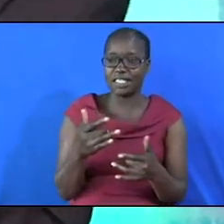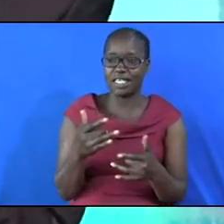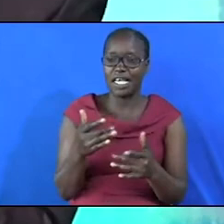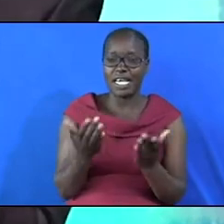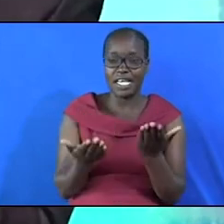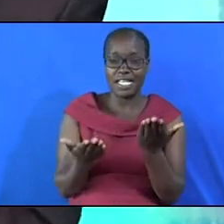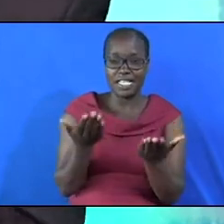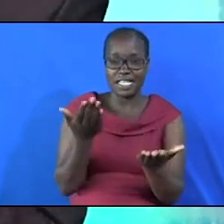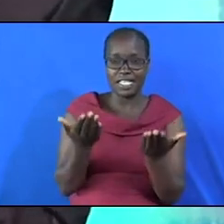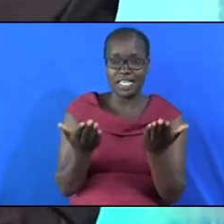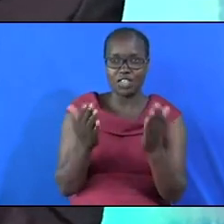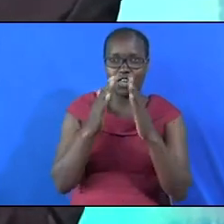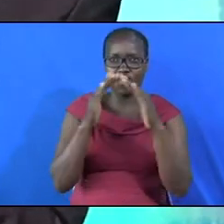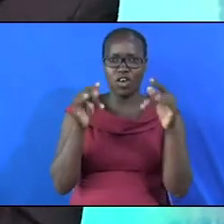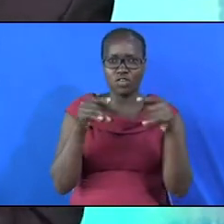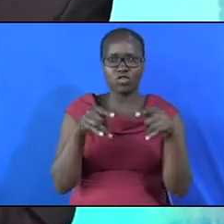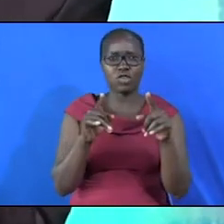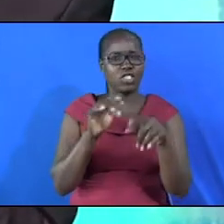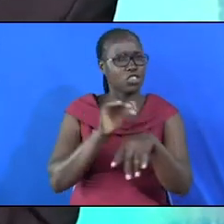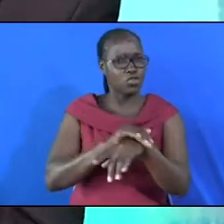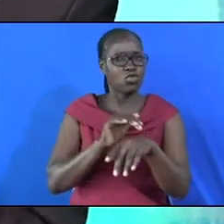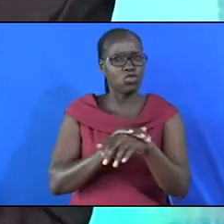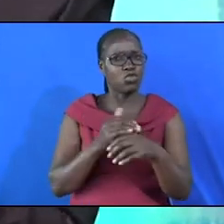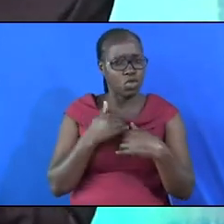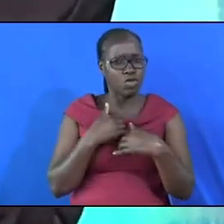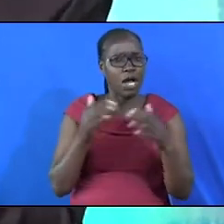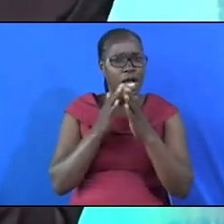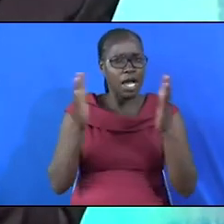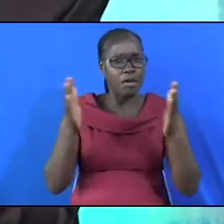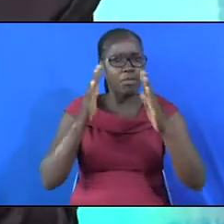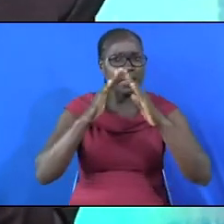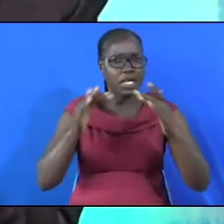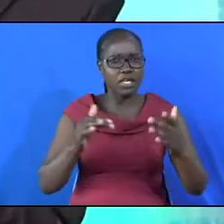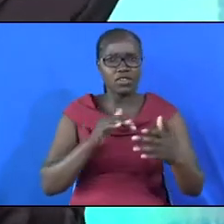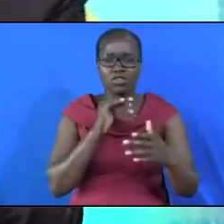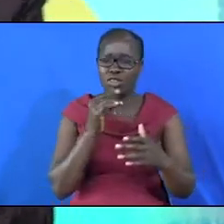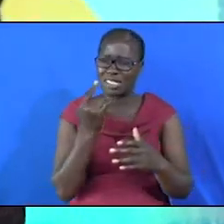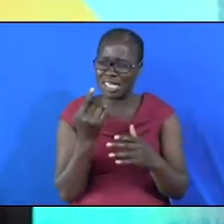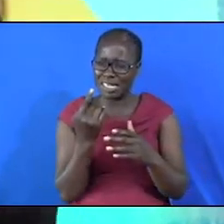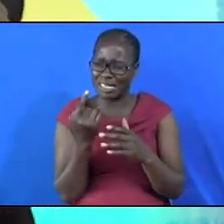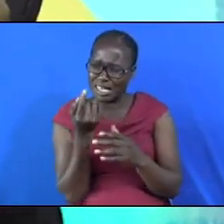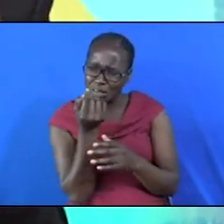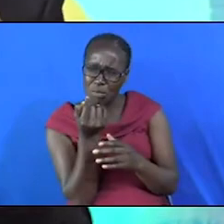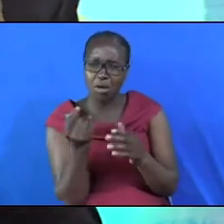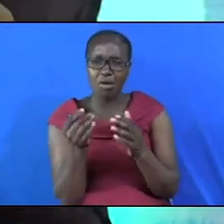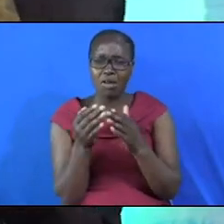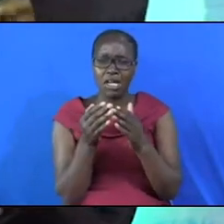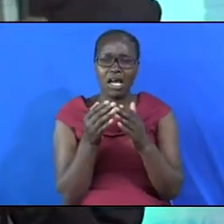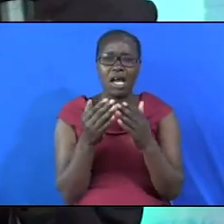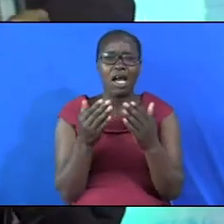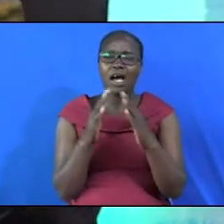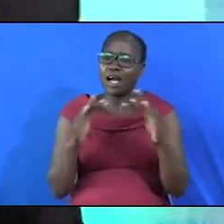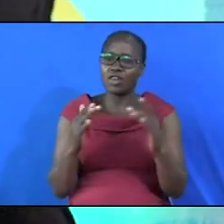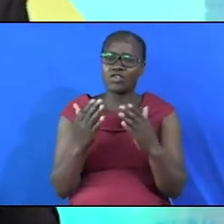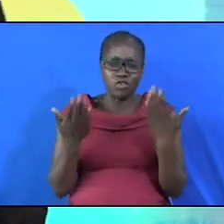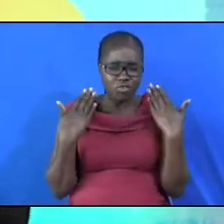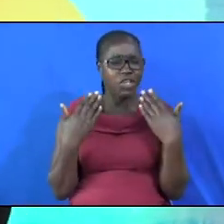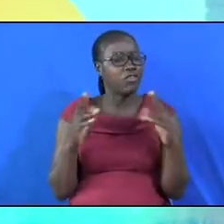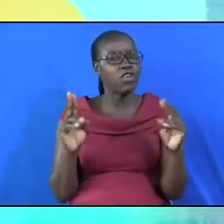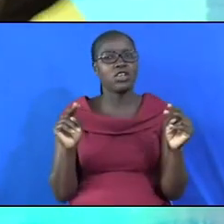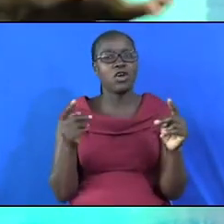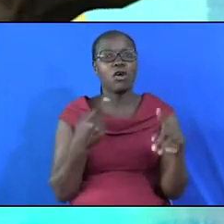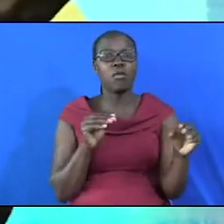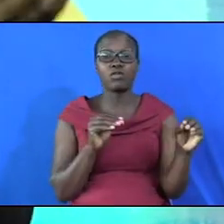in the size of your house. It is good to have a big house. Don't stay in one bed, sit up for eternity.